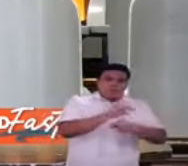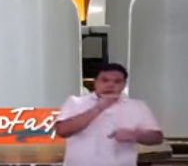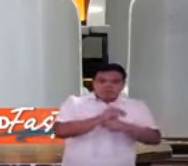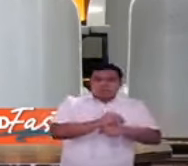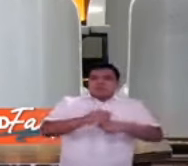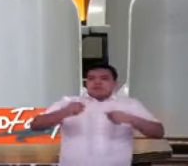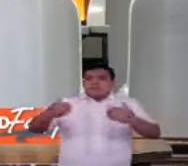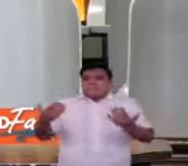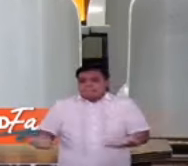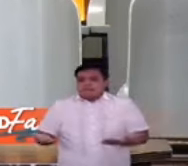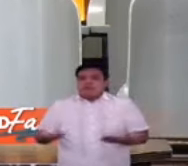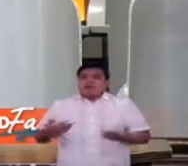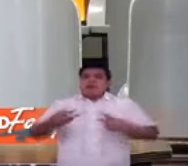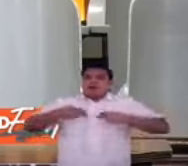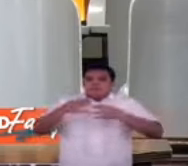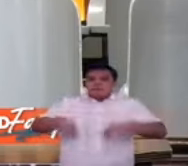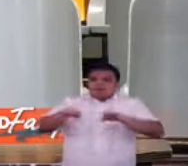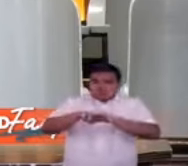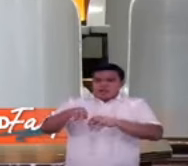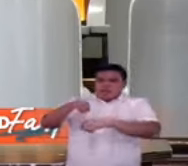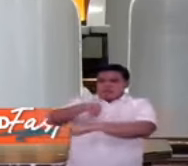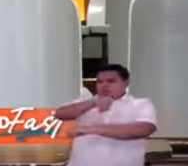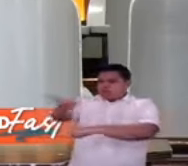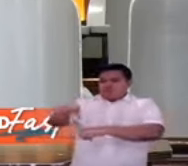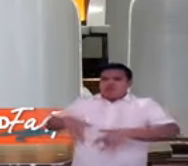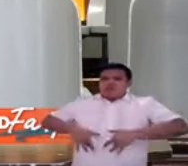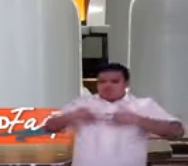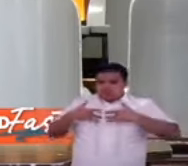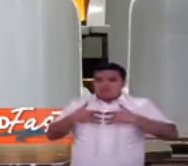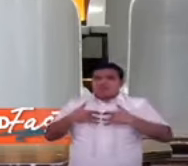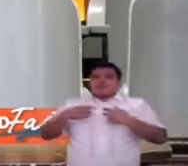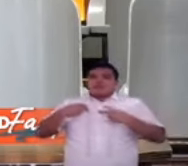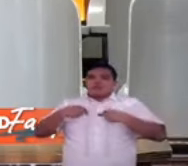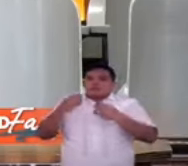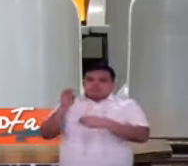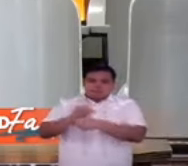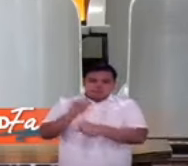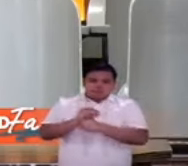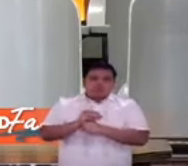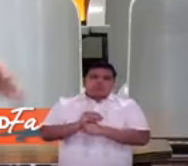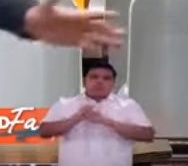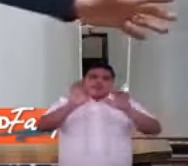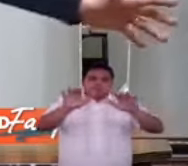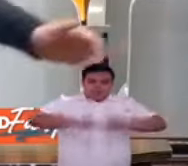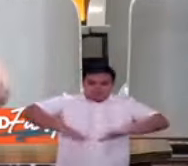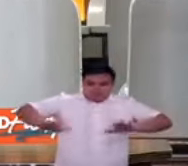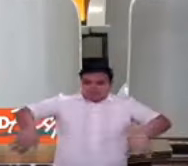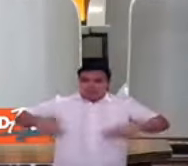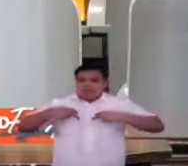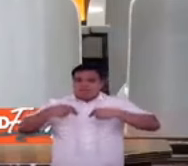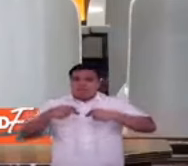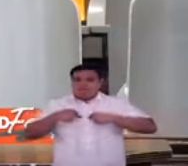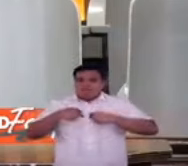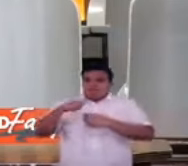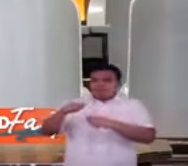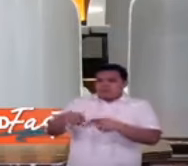in the areas, it is important that we have an impact in the areas that we minister to, the little children that we minister to